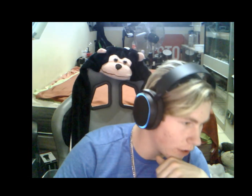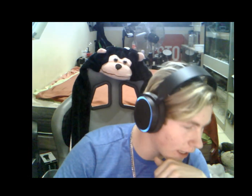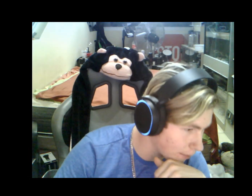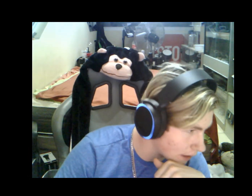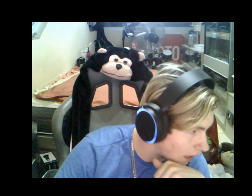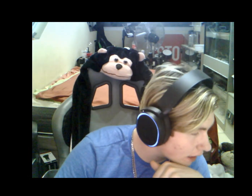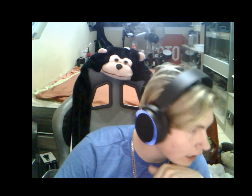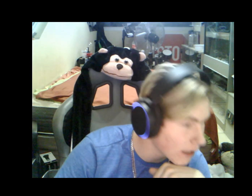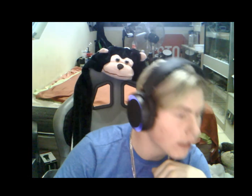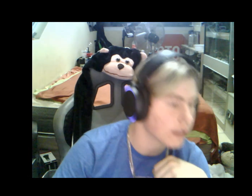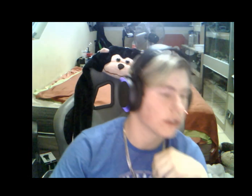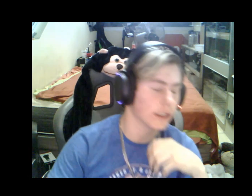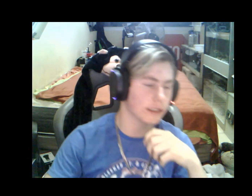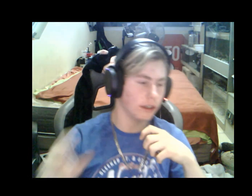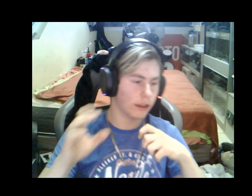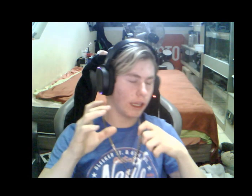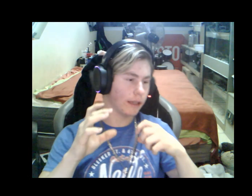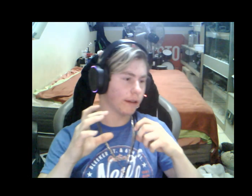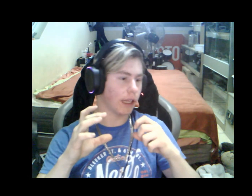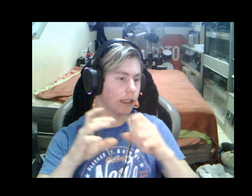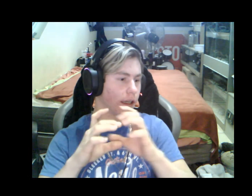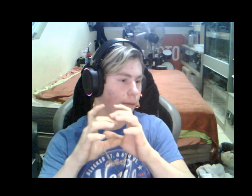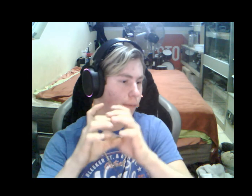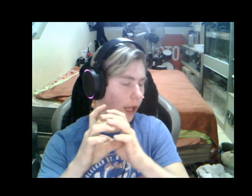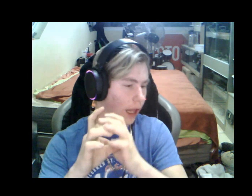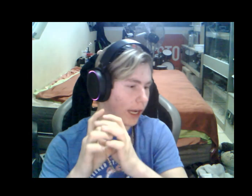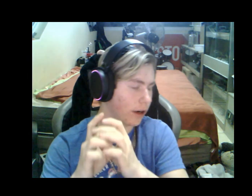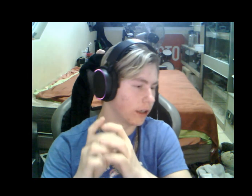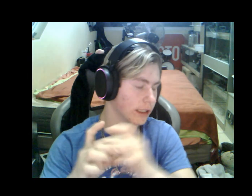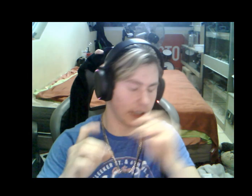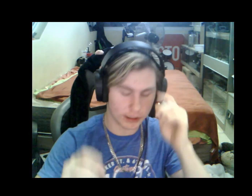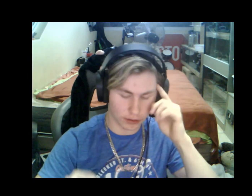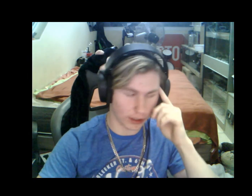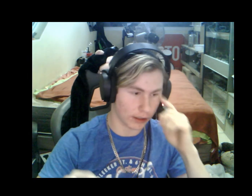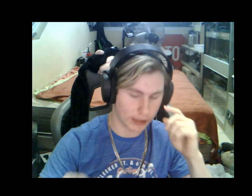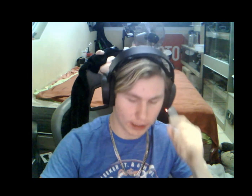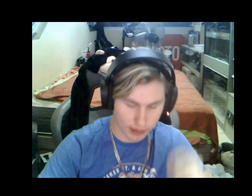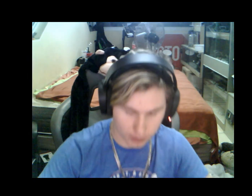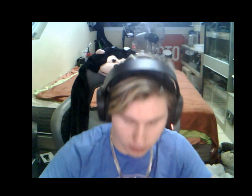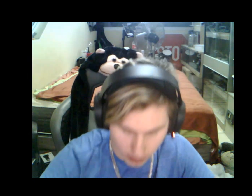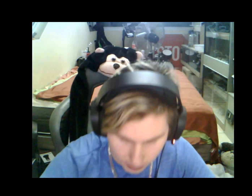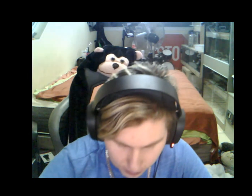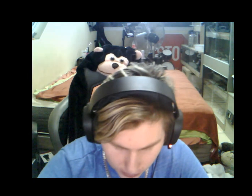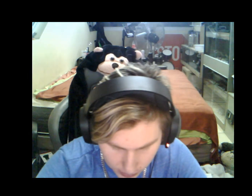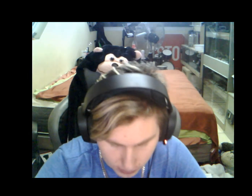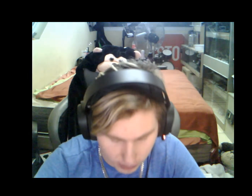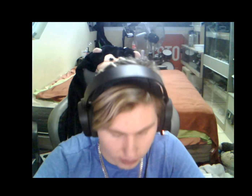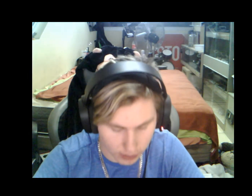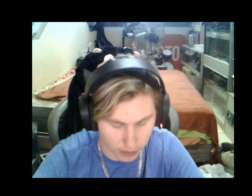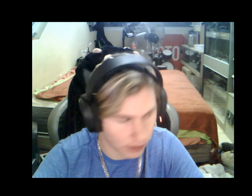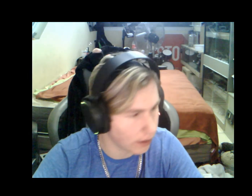You're trying but nothing. So it's not that little bell icon. It's next to it. It'll say subscribe.